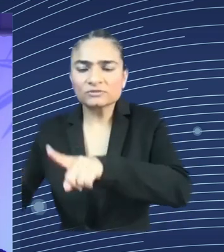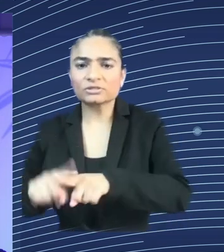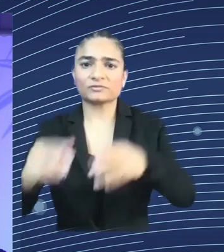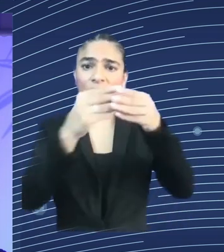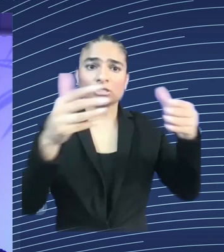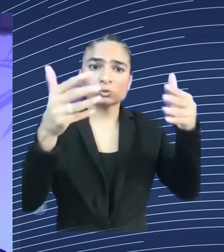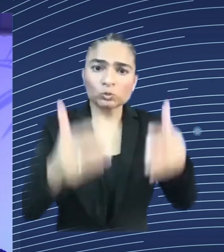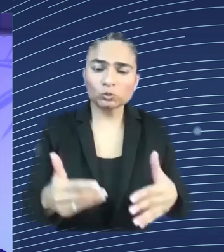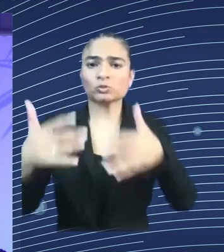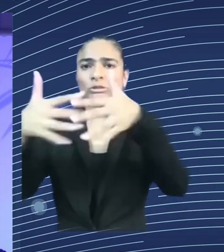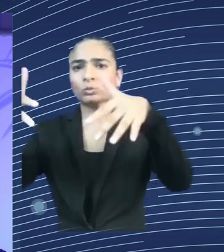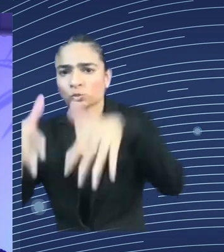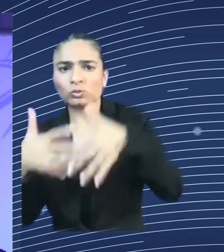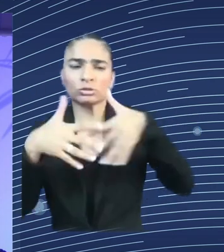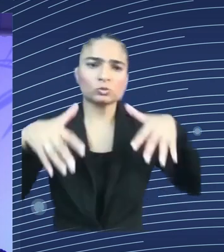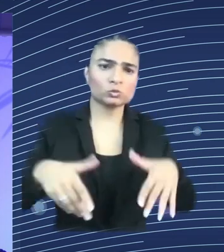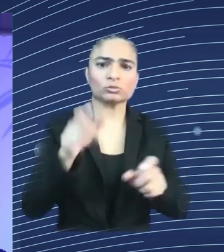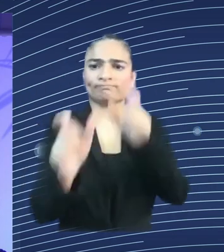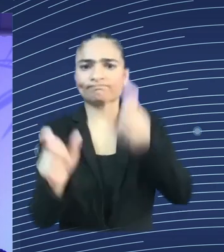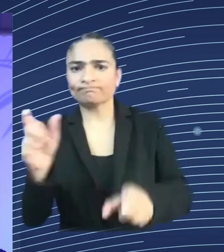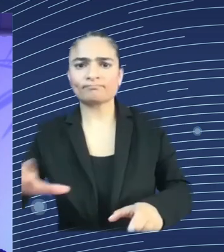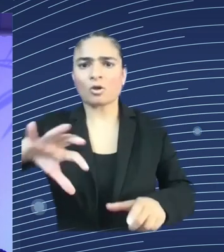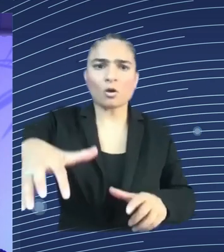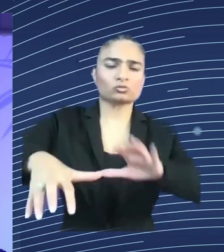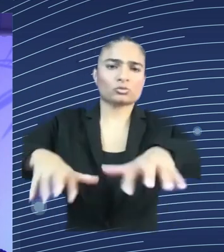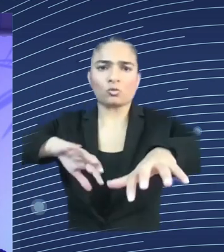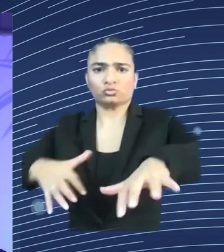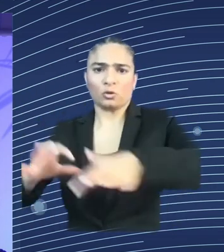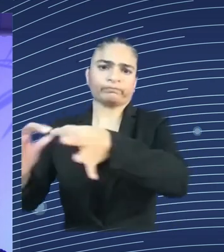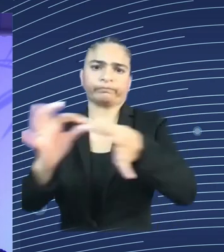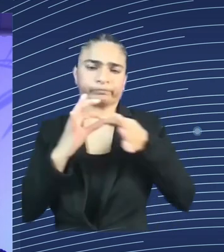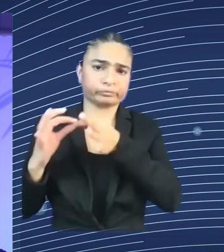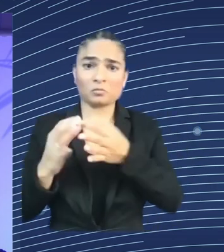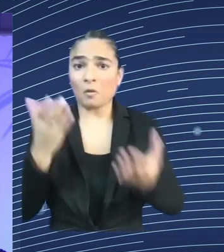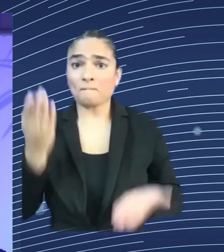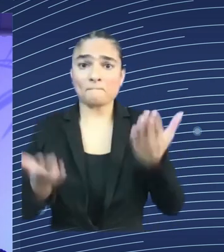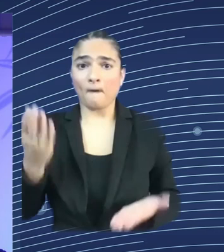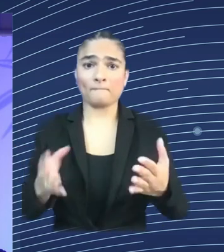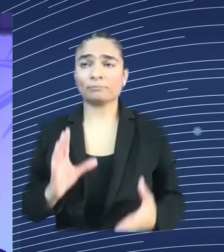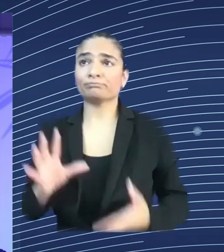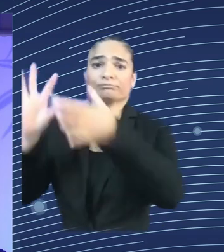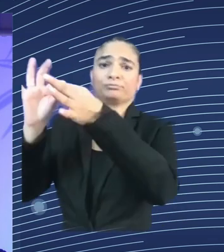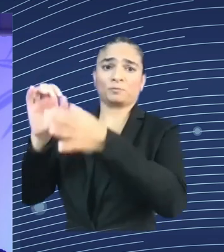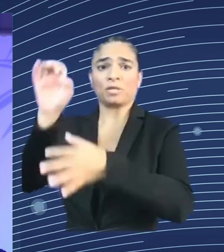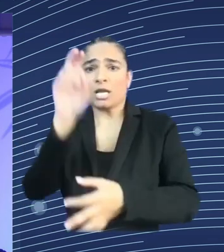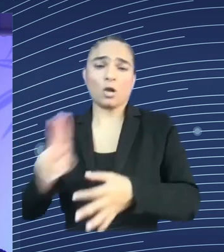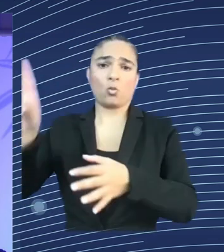the auspices of the European Commissions and the Commission, and so to really